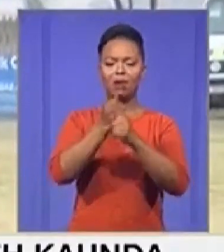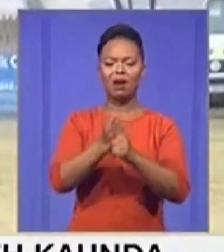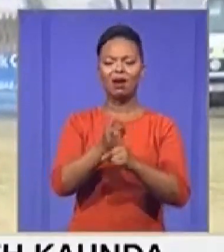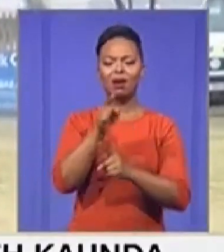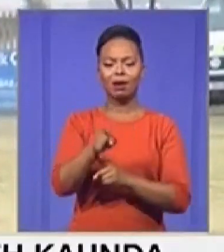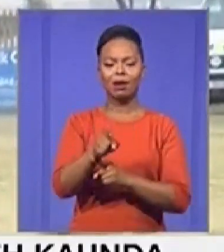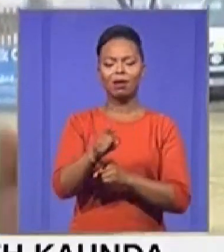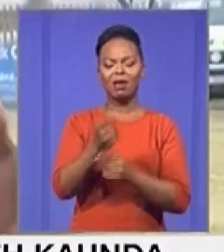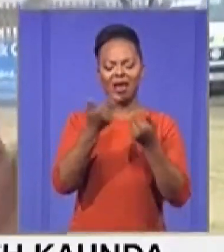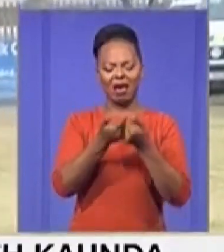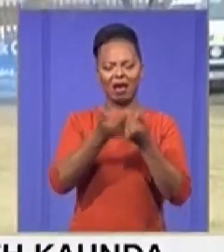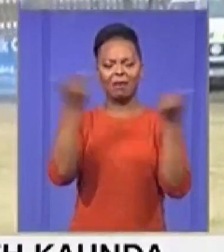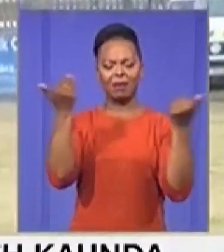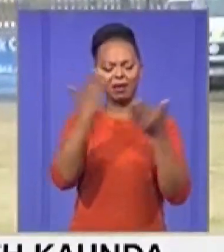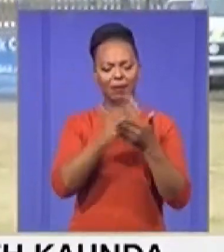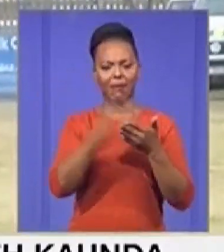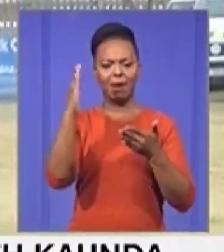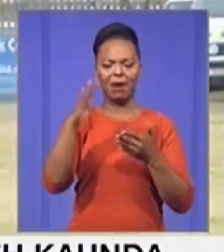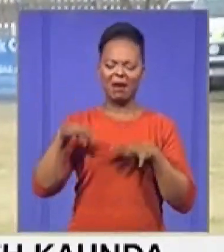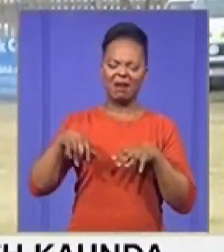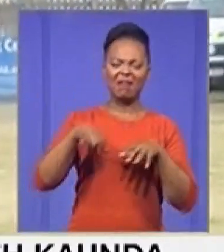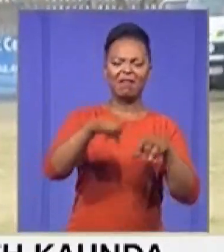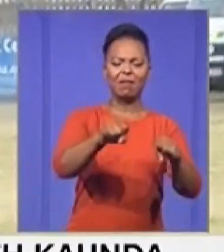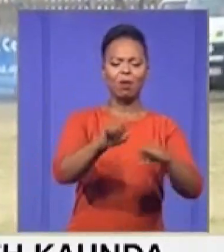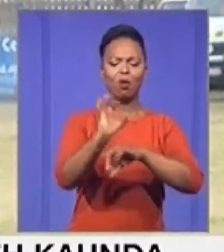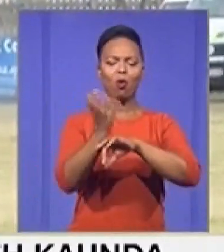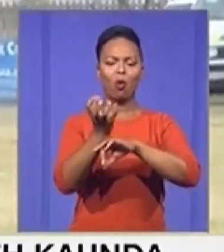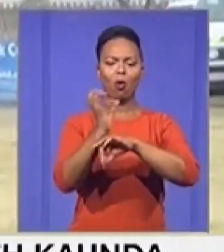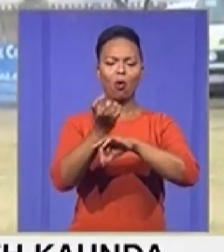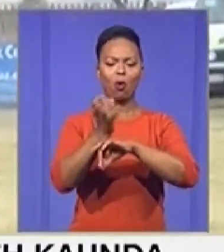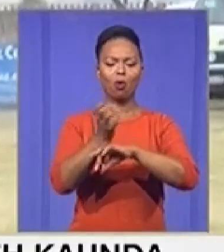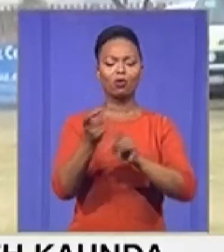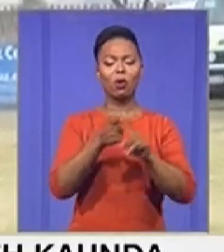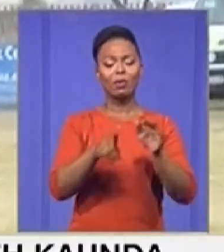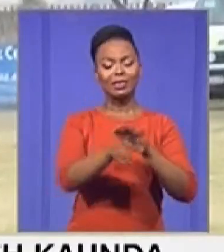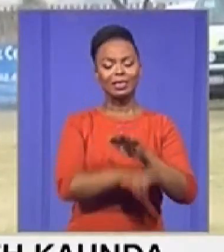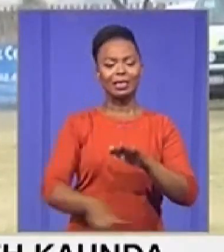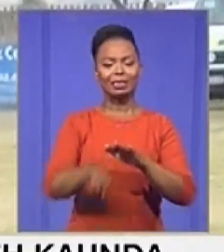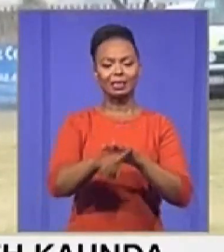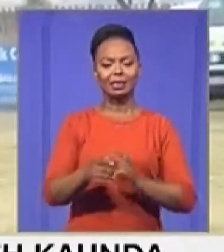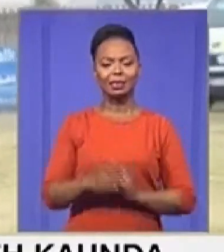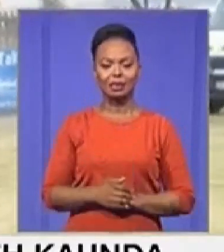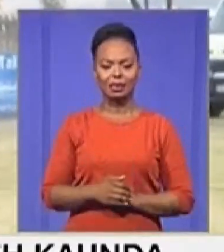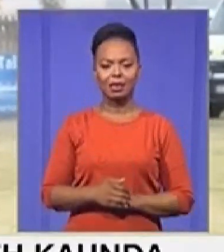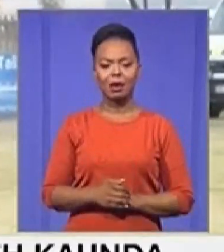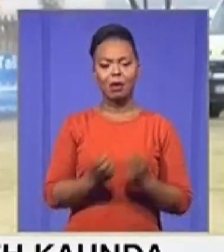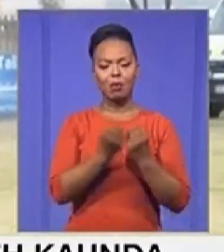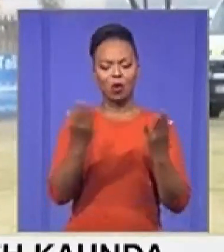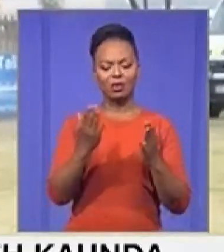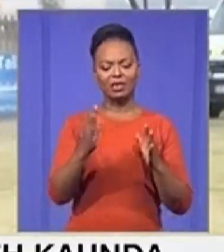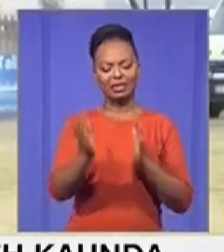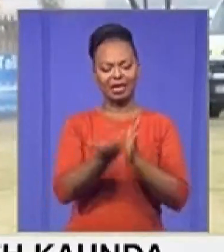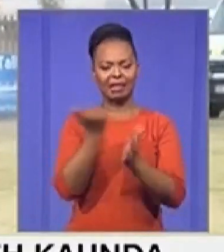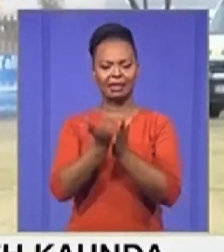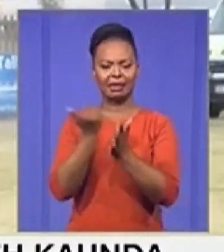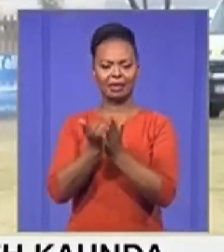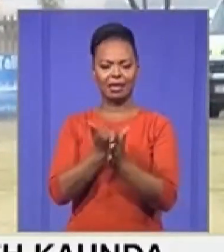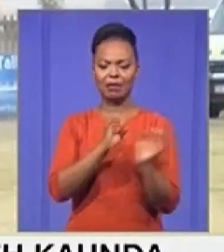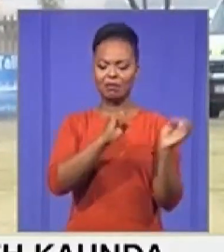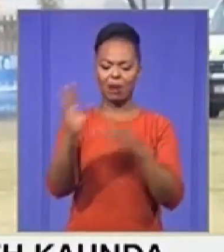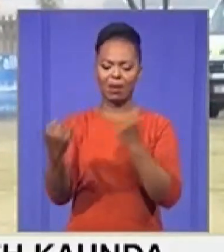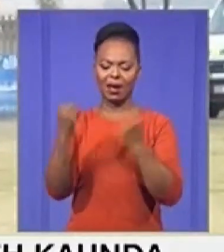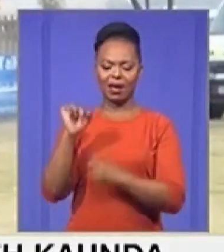apartheid ba tseile gold e lentsi mo gare ga district ya rona e ba ipaga mo dikoloing tsa bone ba tsamaya le yone yaanong e